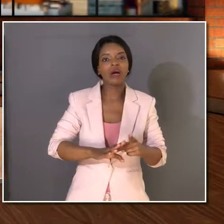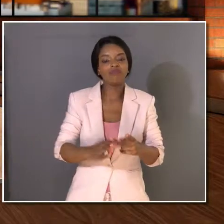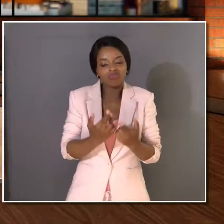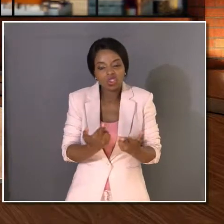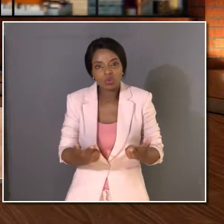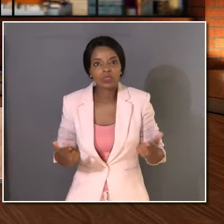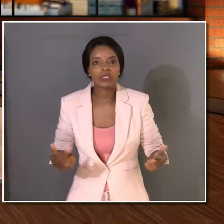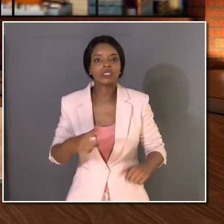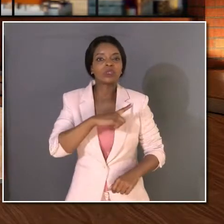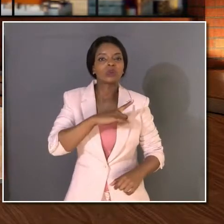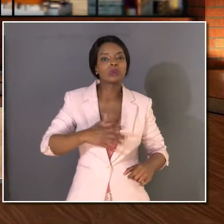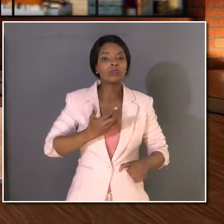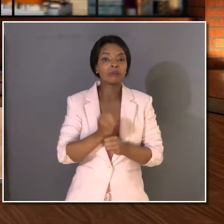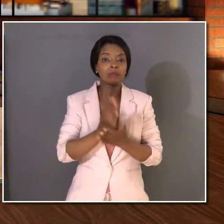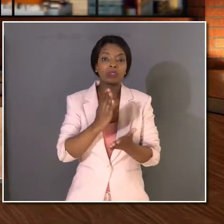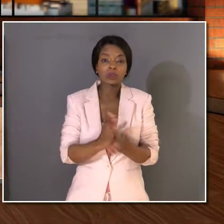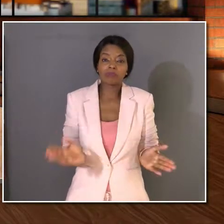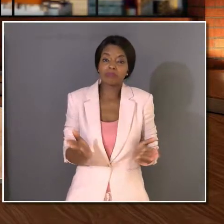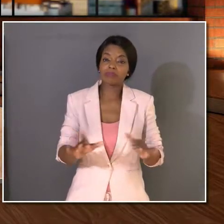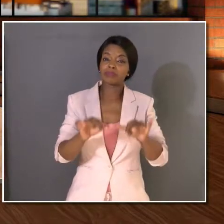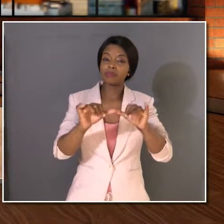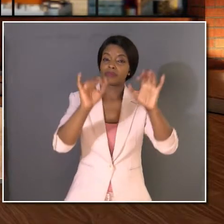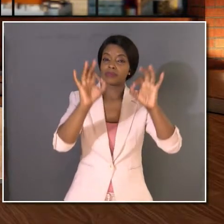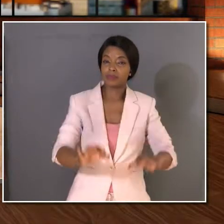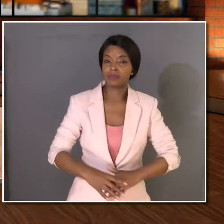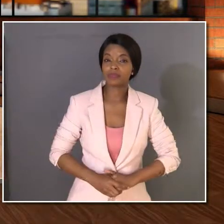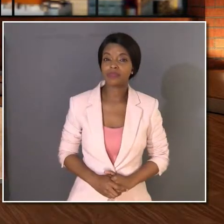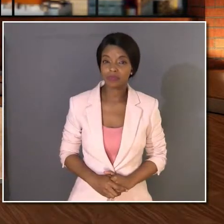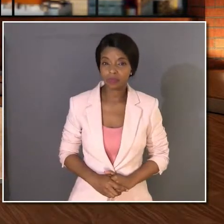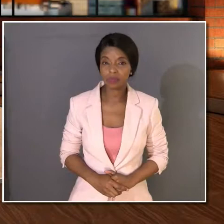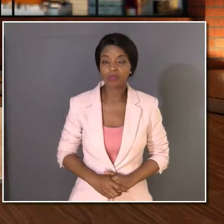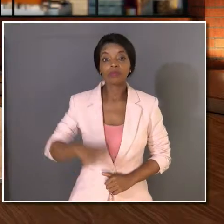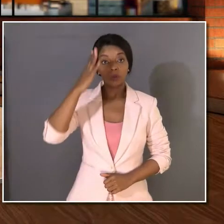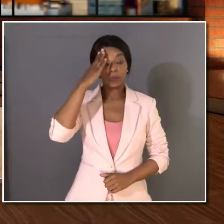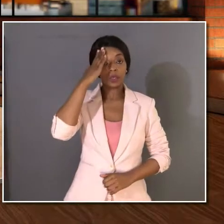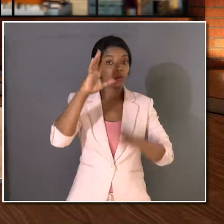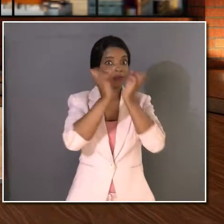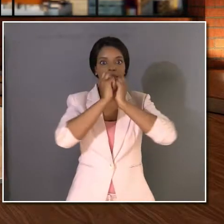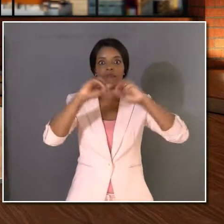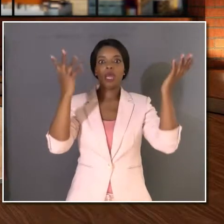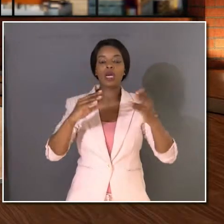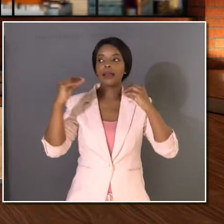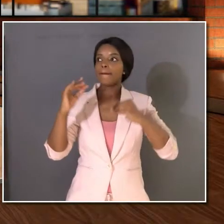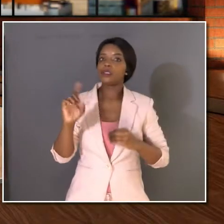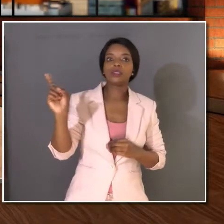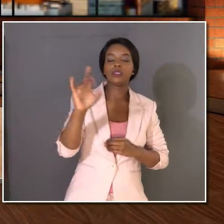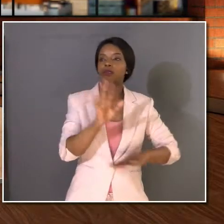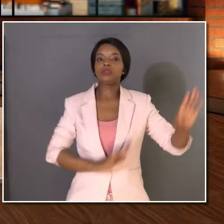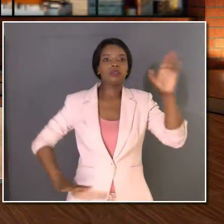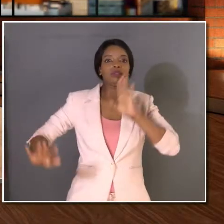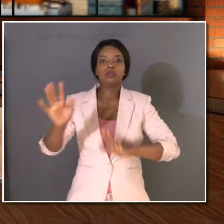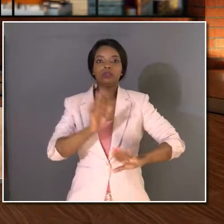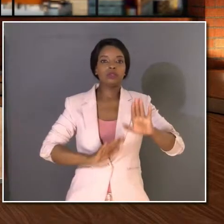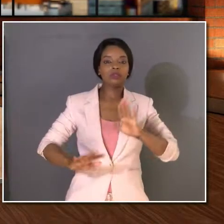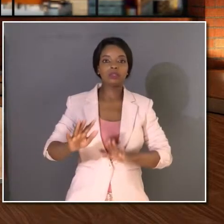and scaled. We also know that many social impact businesses struggle to secure additional funding once they enter their growth